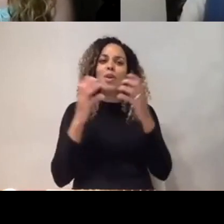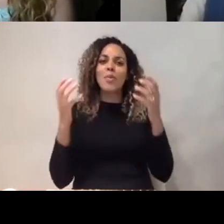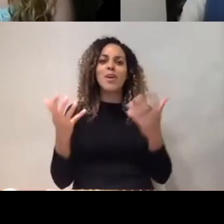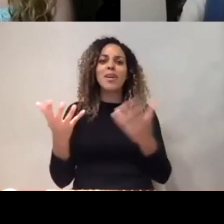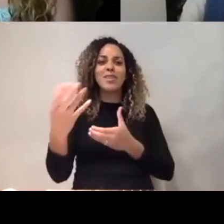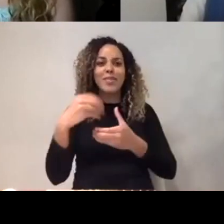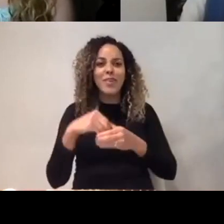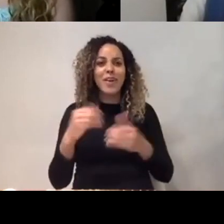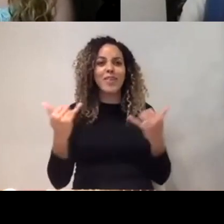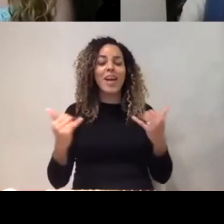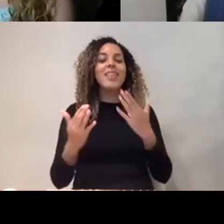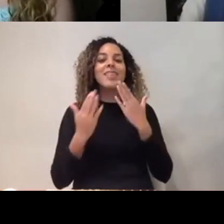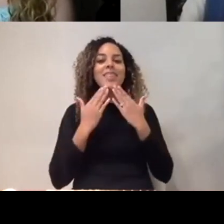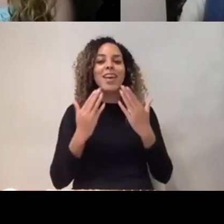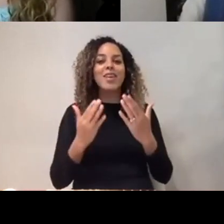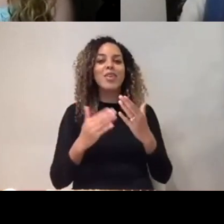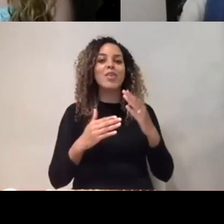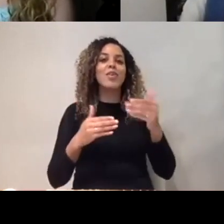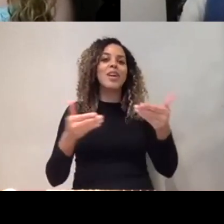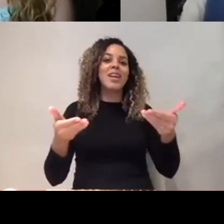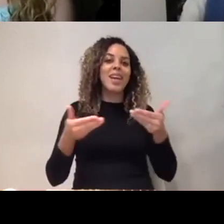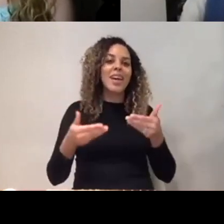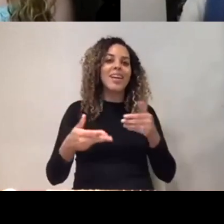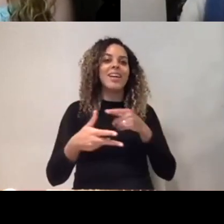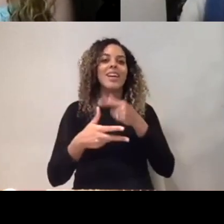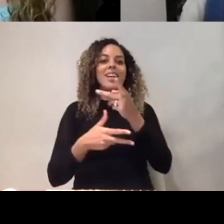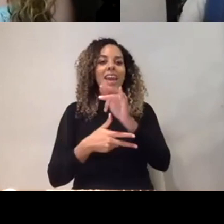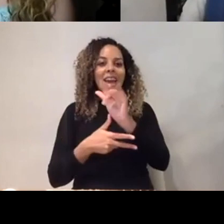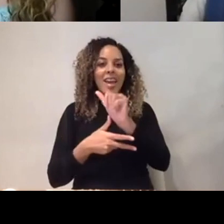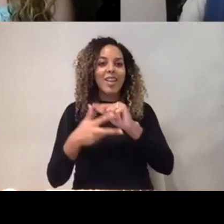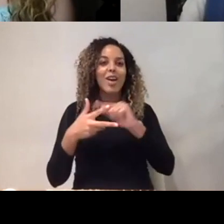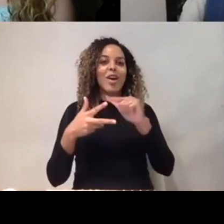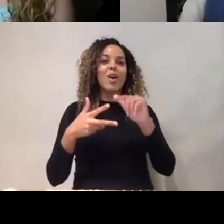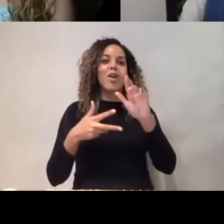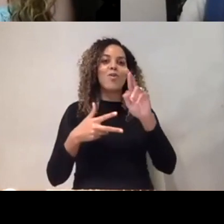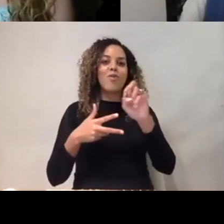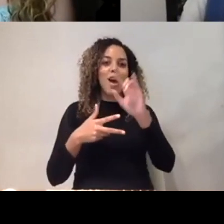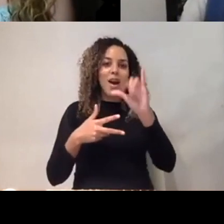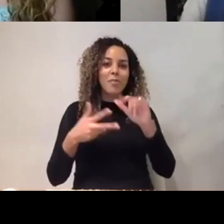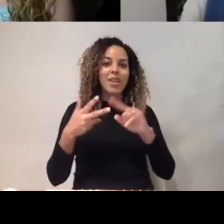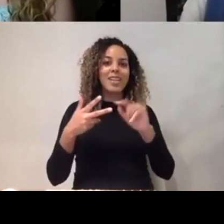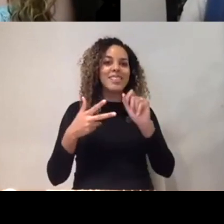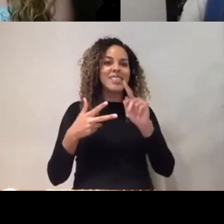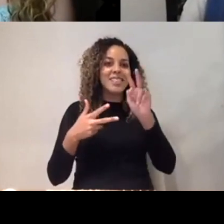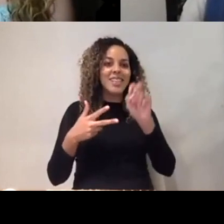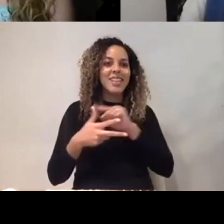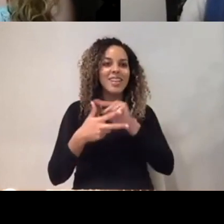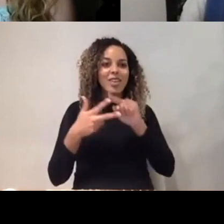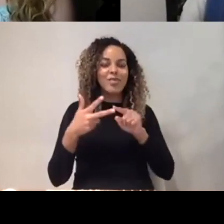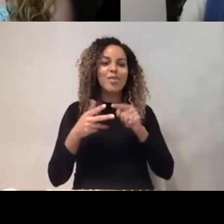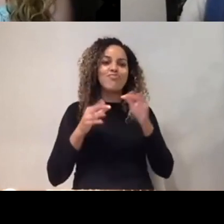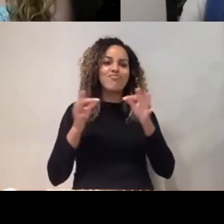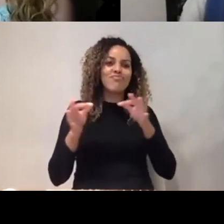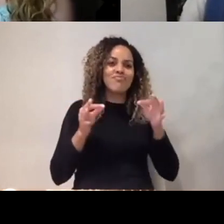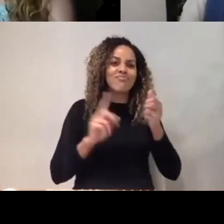thank our guests, Kayla, Ramy, and Steve. Thank you so much for this enlightening and just